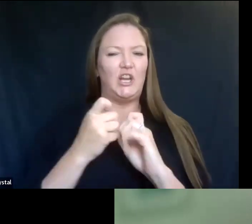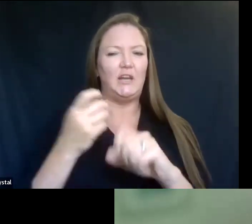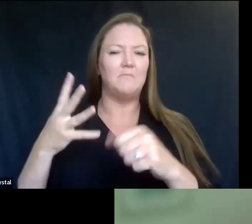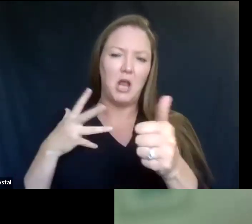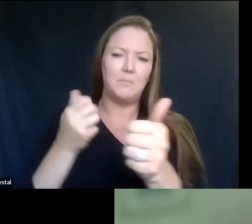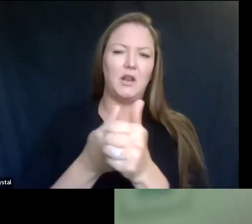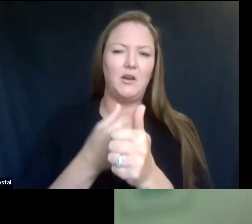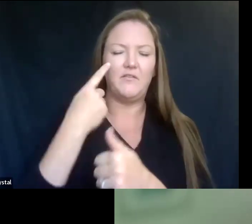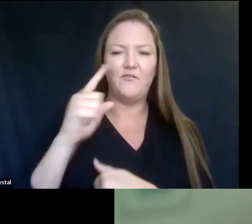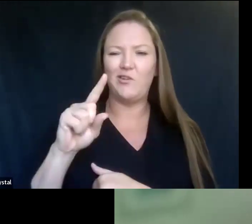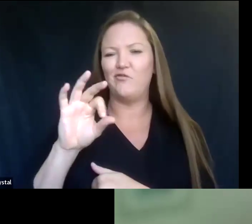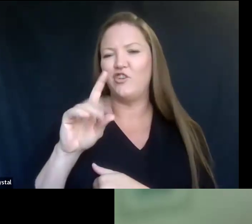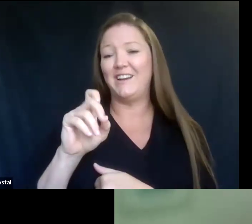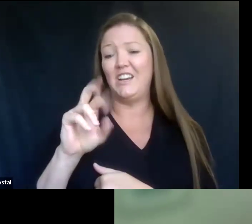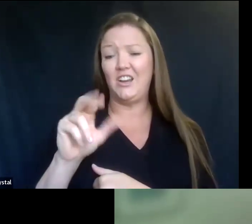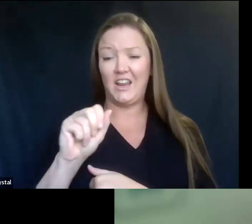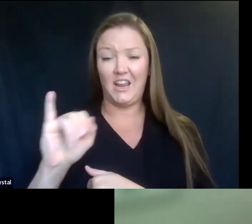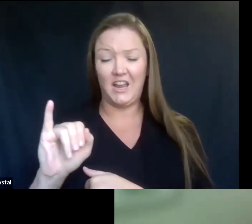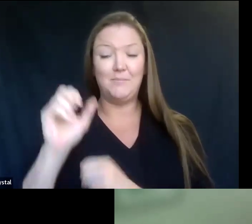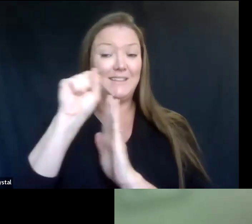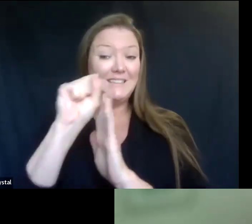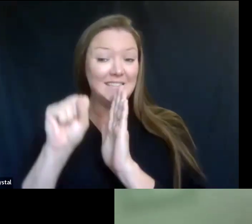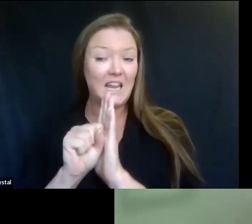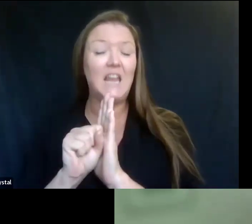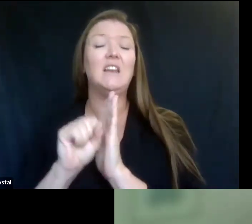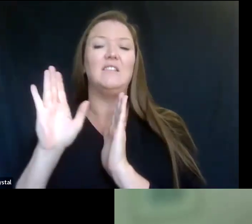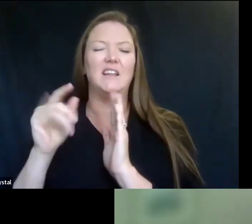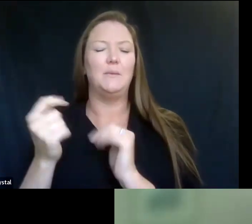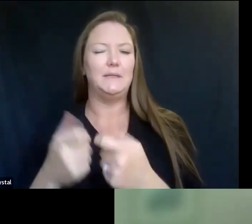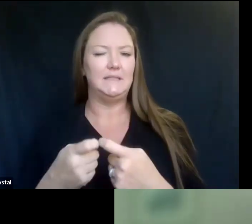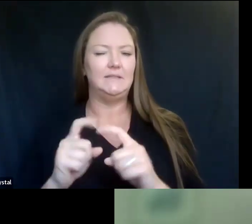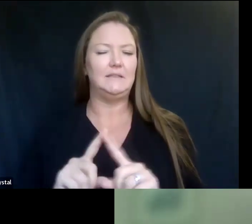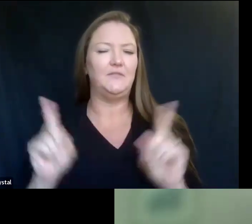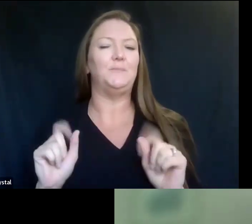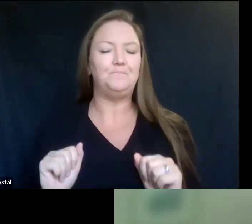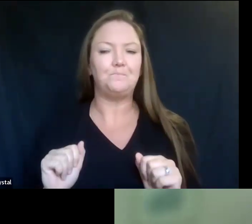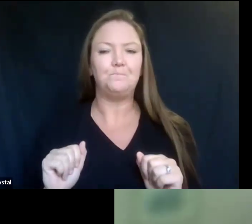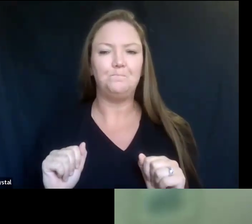for governance within the state environment, that looks a little bit different. We are thinking through,